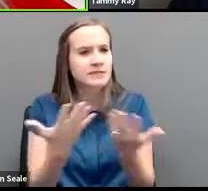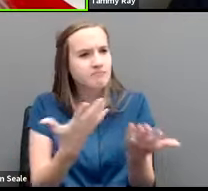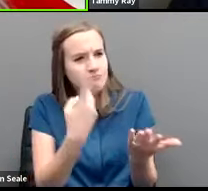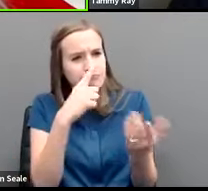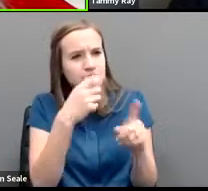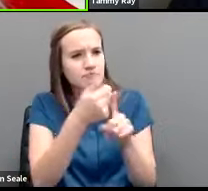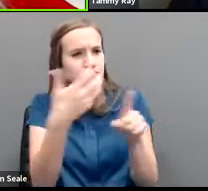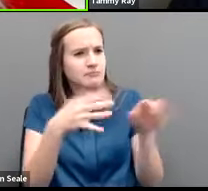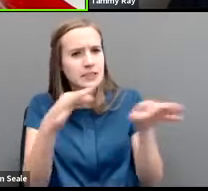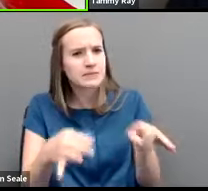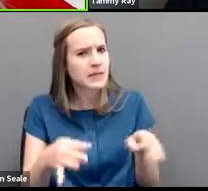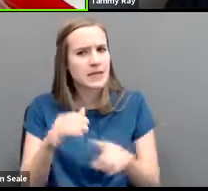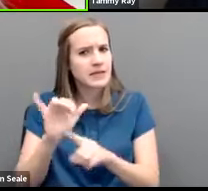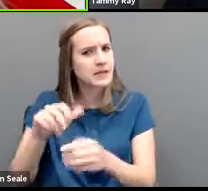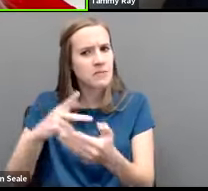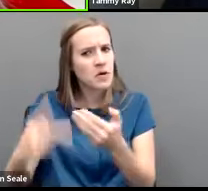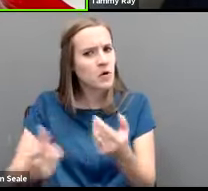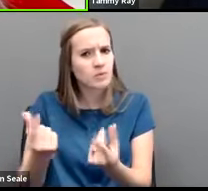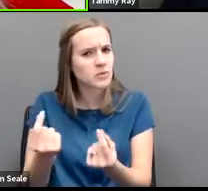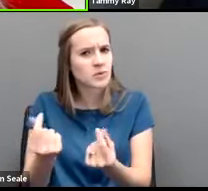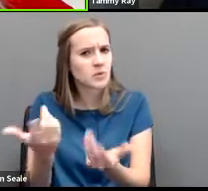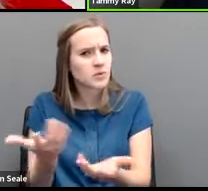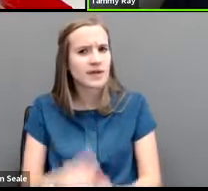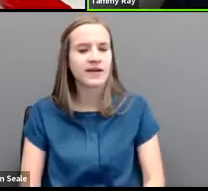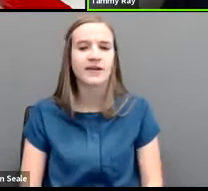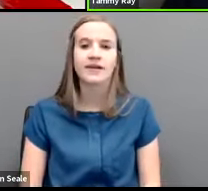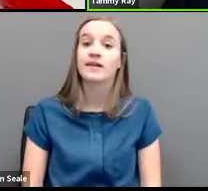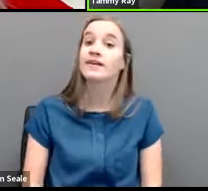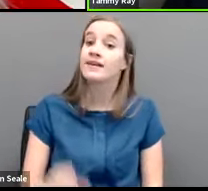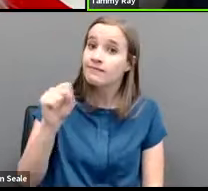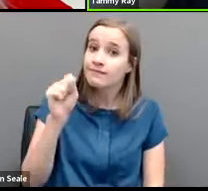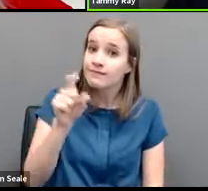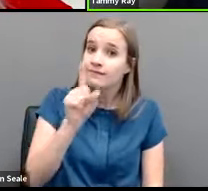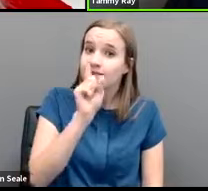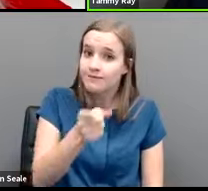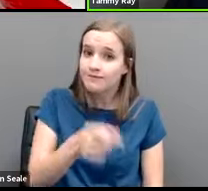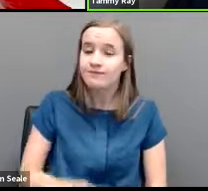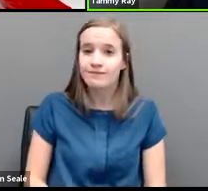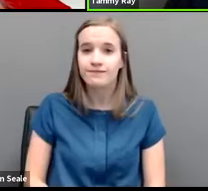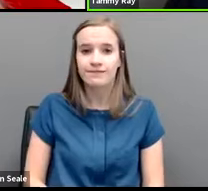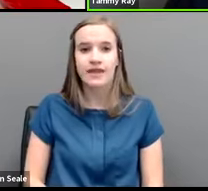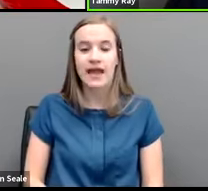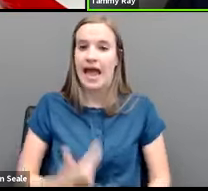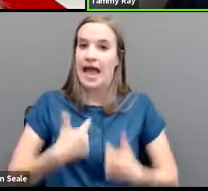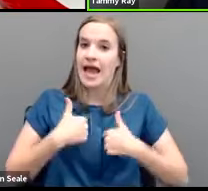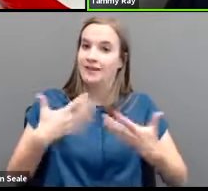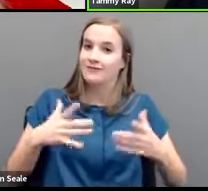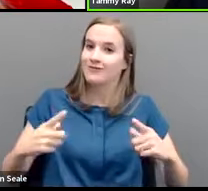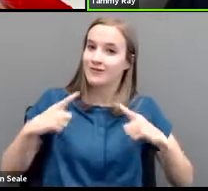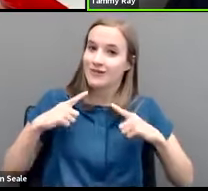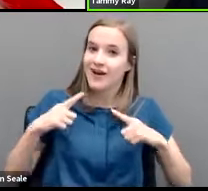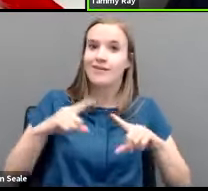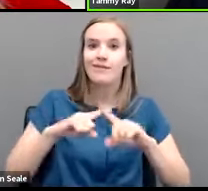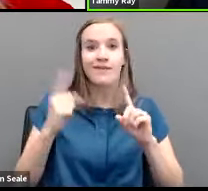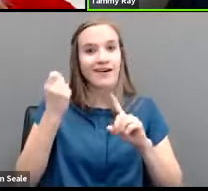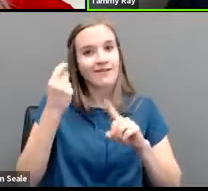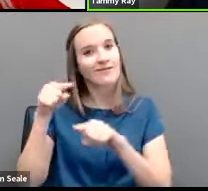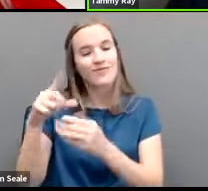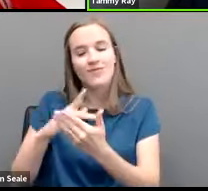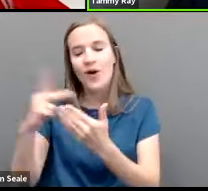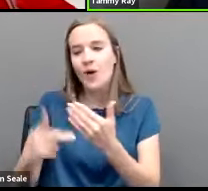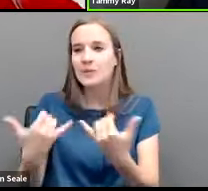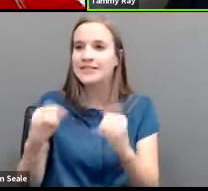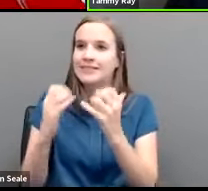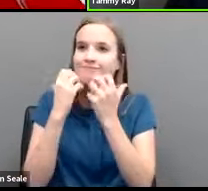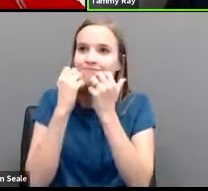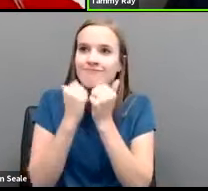or even what that program is? Can you share it? Certainly, it is, even though I am retired, it's still my favorite program to talk